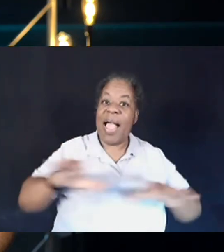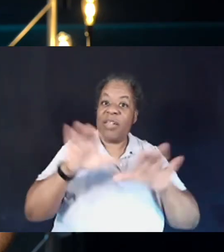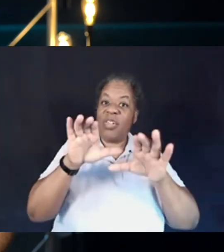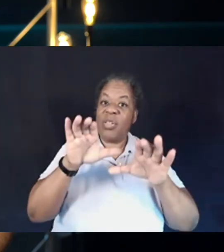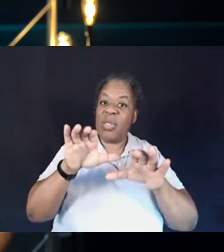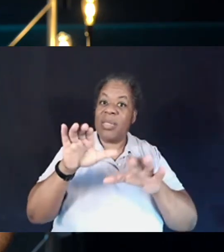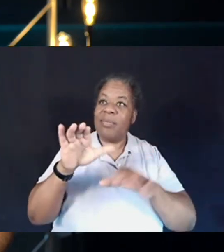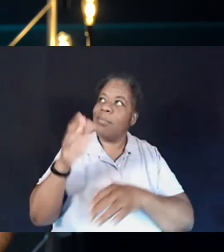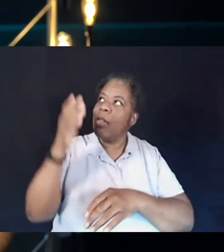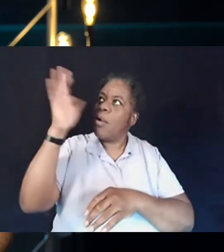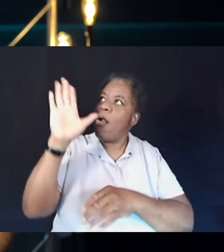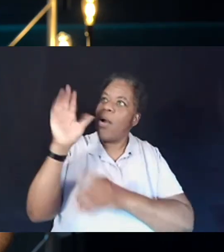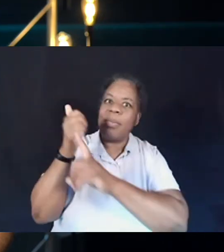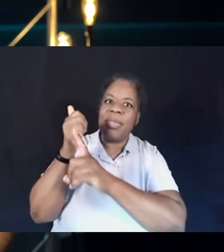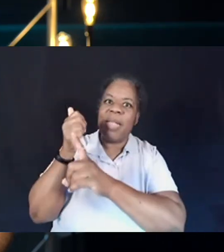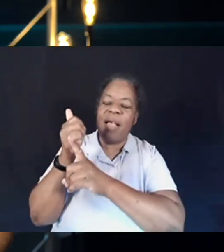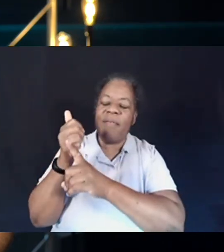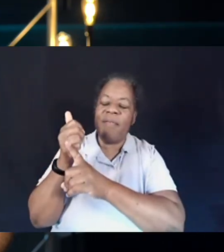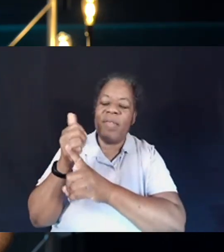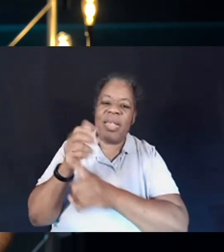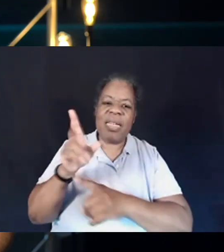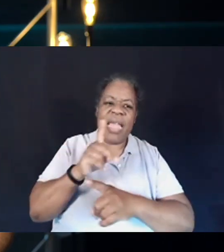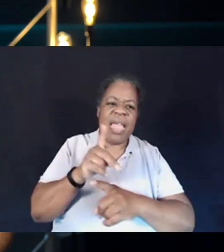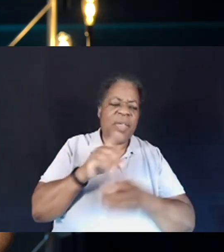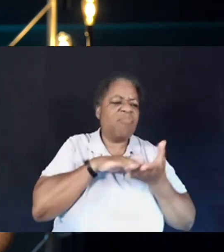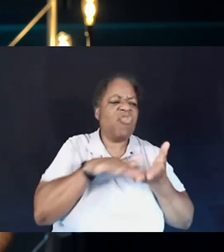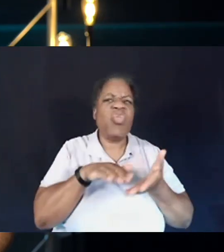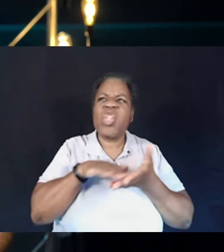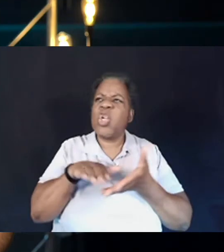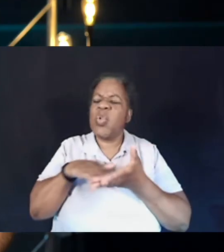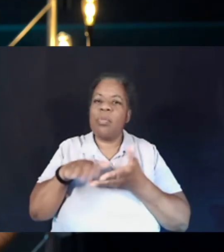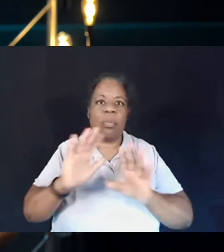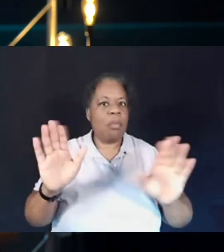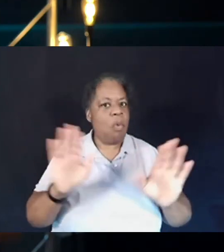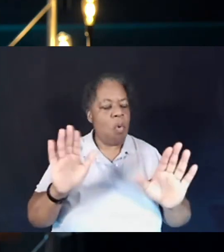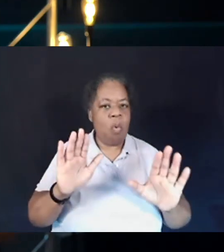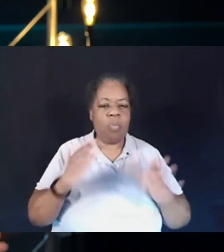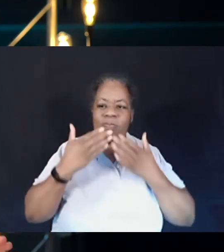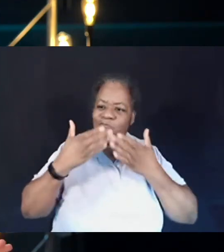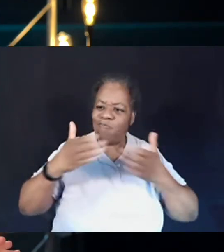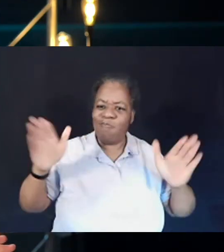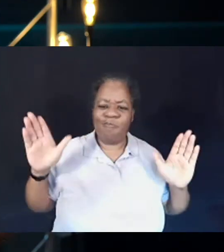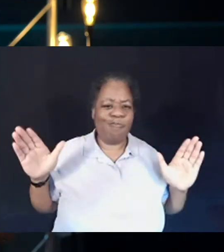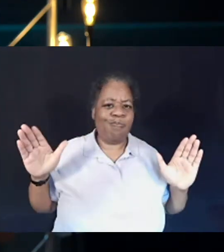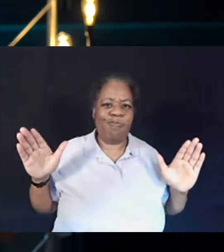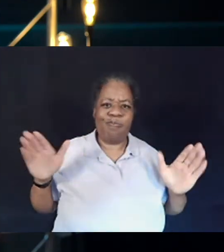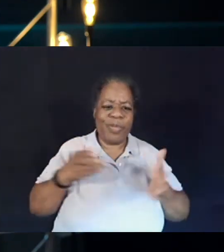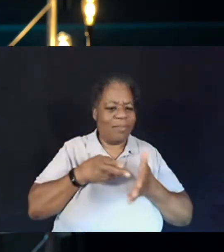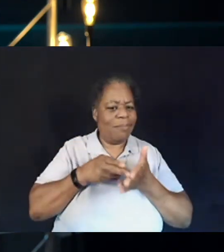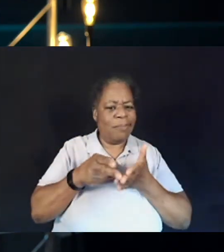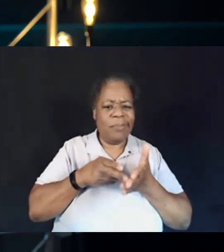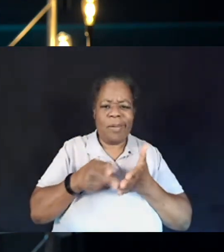And David isn't making any excuses. Don't miss that. He's not making any excuses here. He